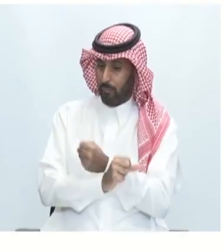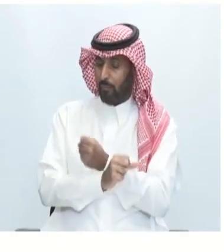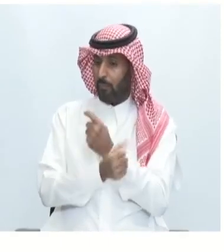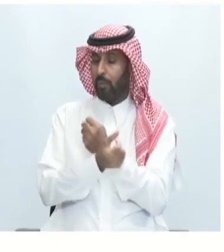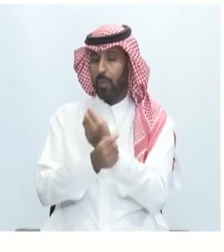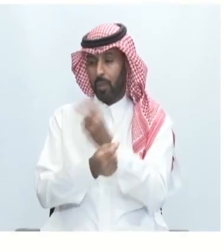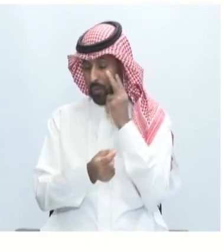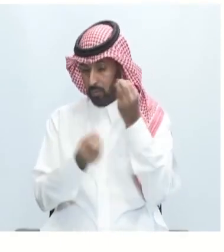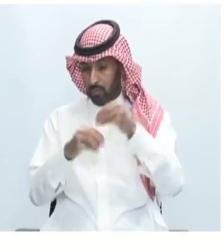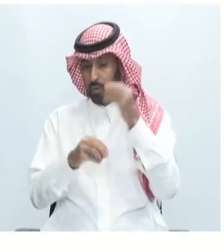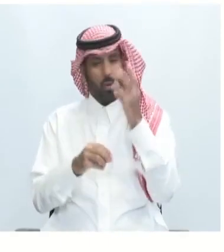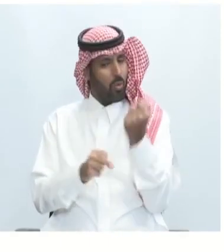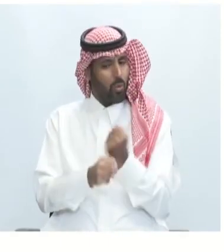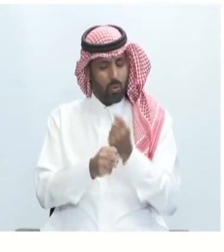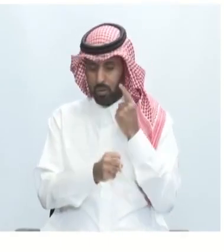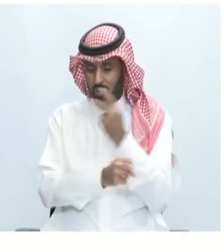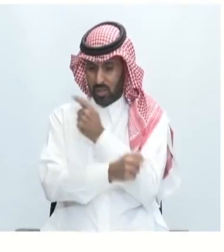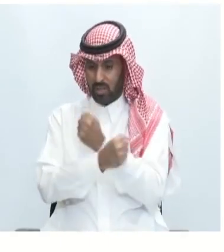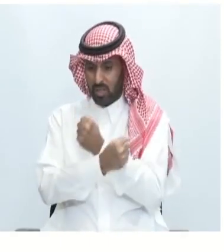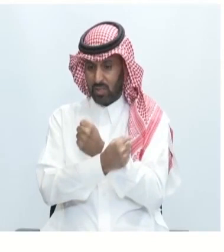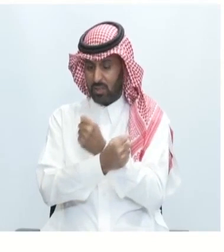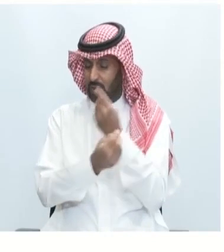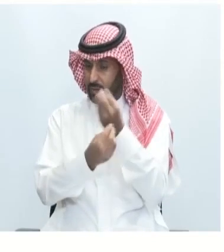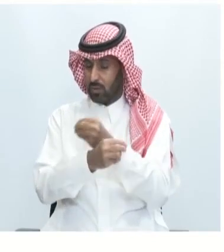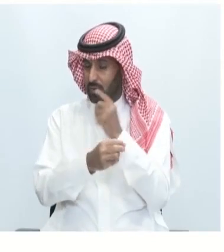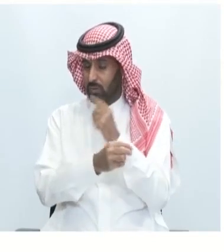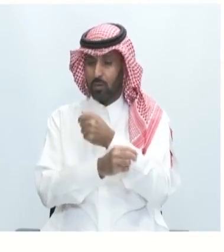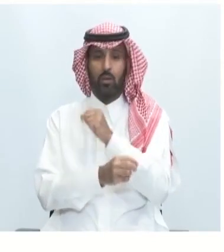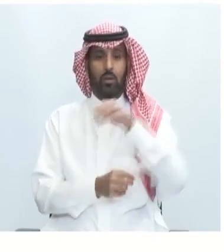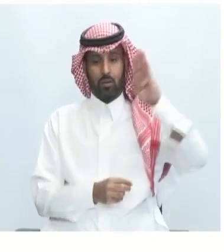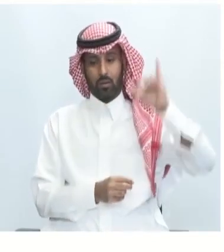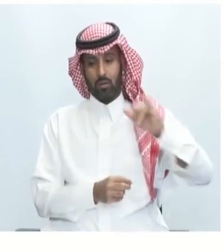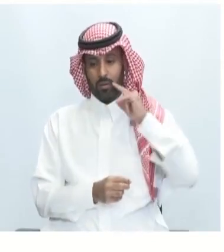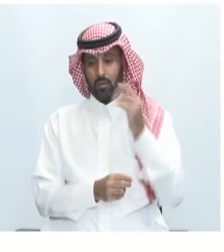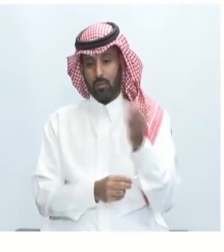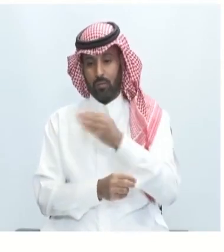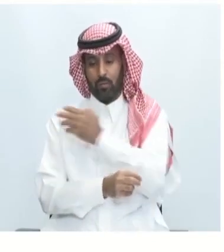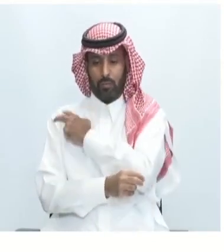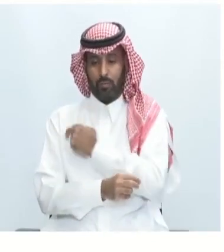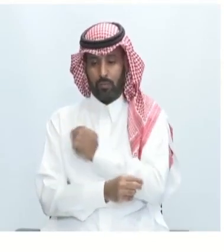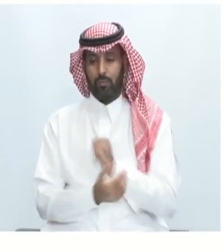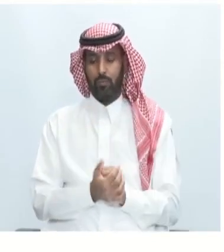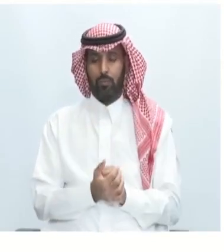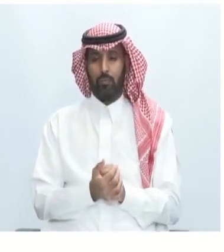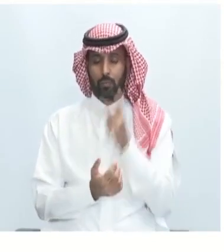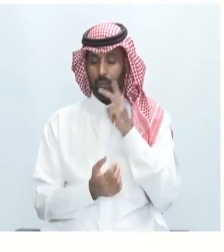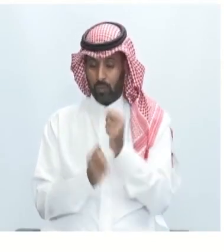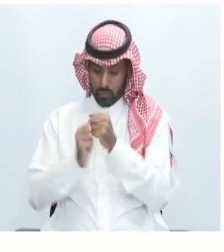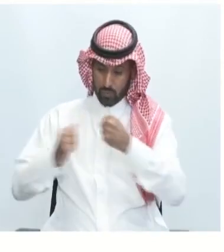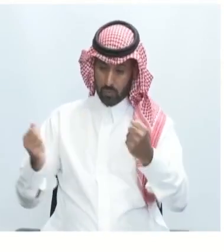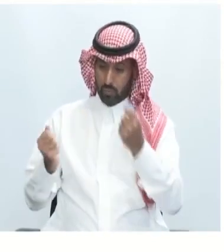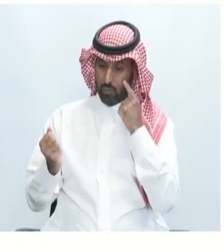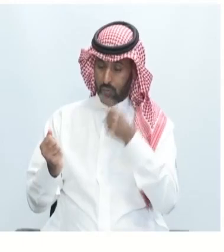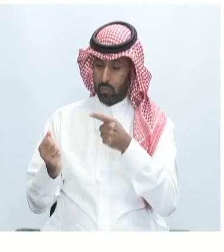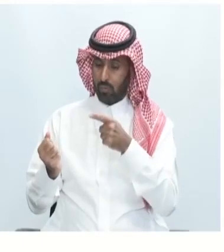add more information, who did the action, just write the word by, then put the name. Note here, newspapers